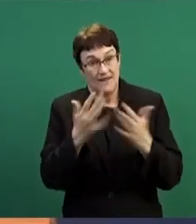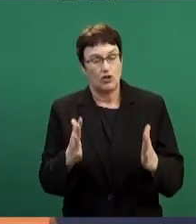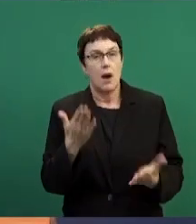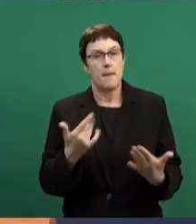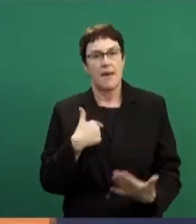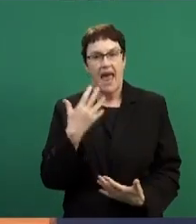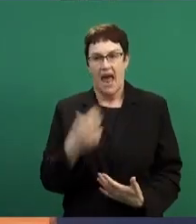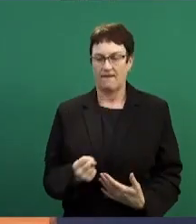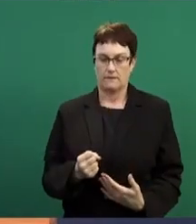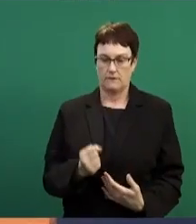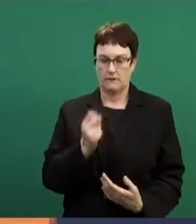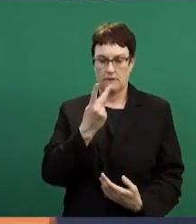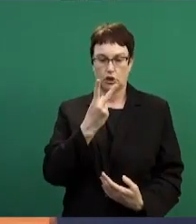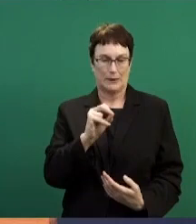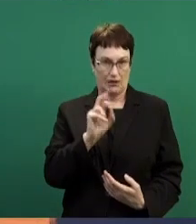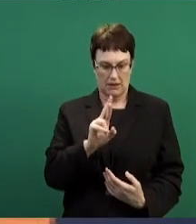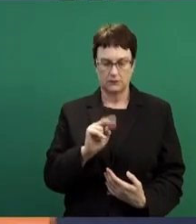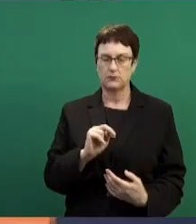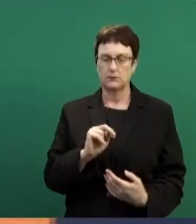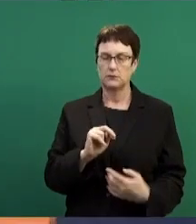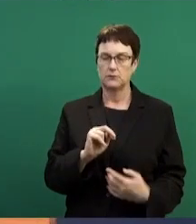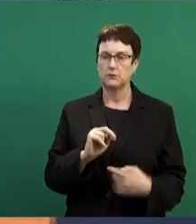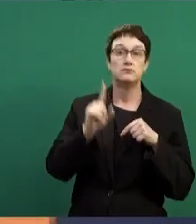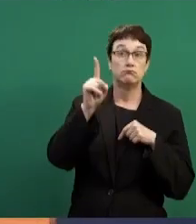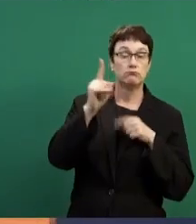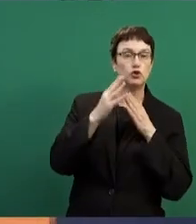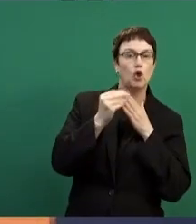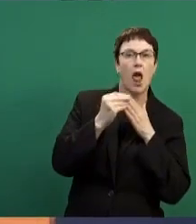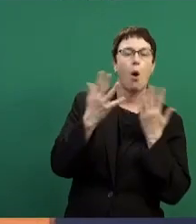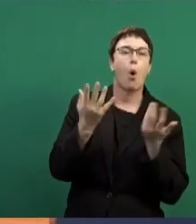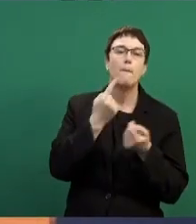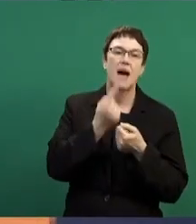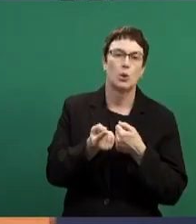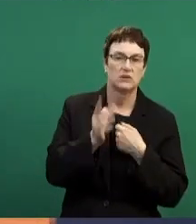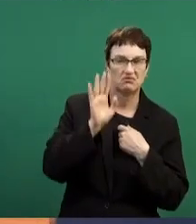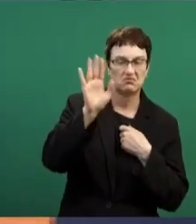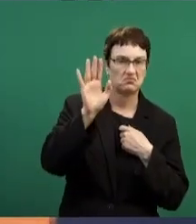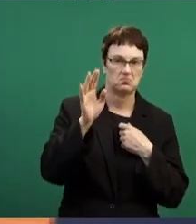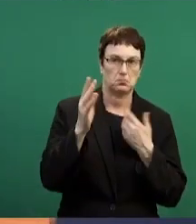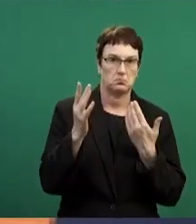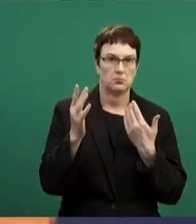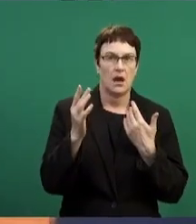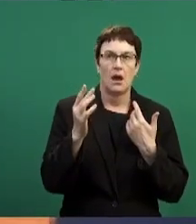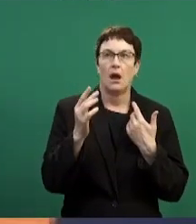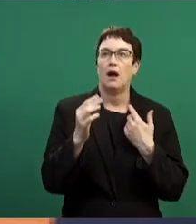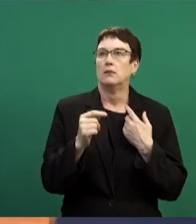the pound or whatever, the dollar, whatever the thing is, it's 500 billion.